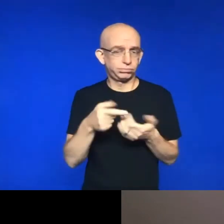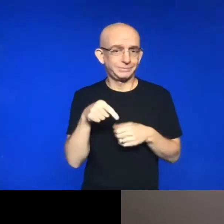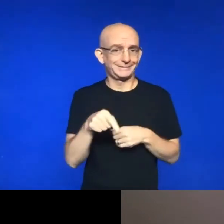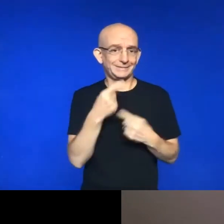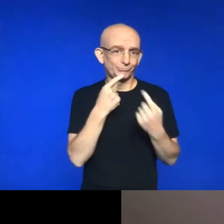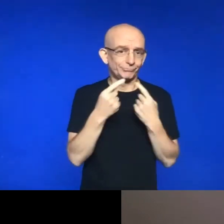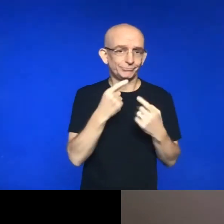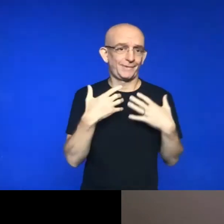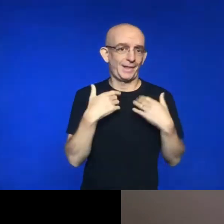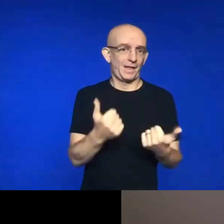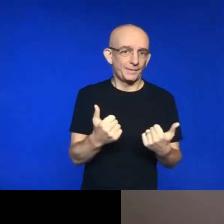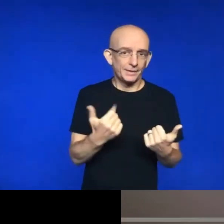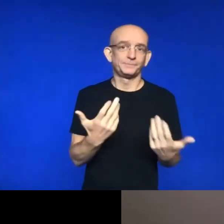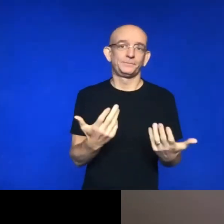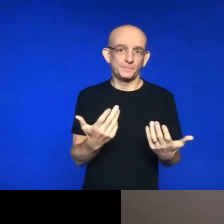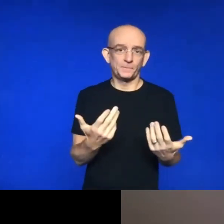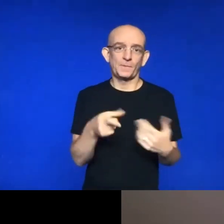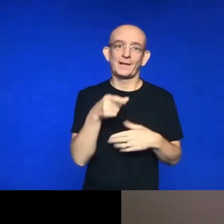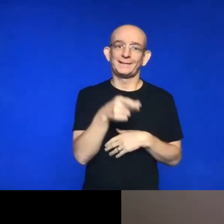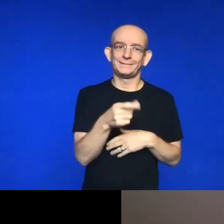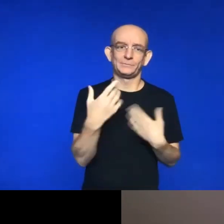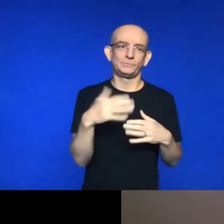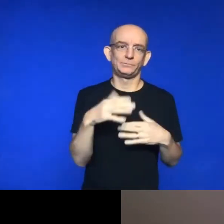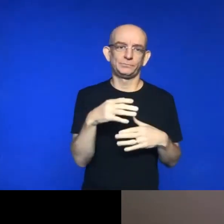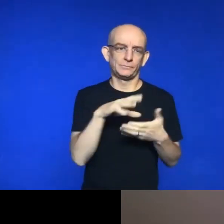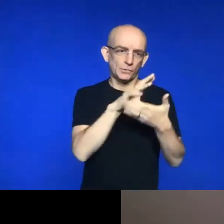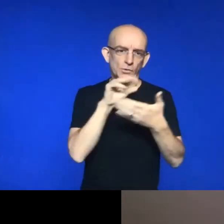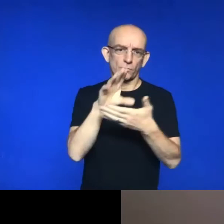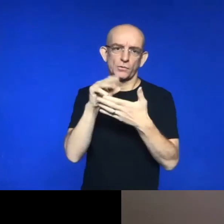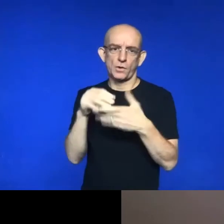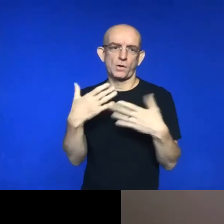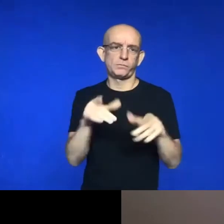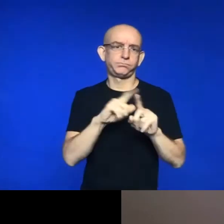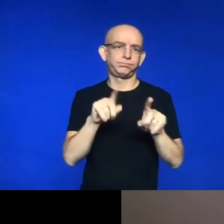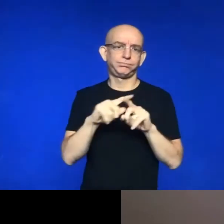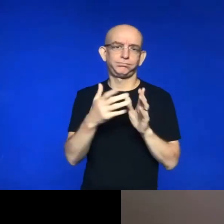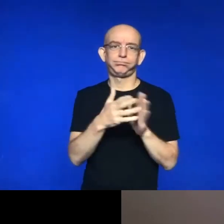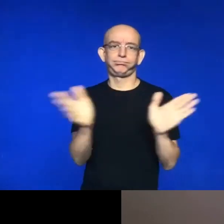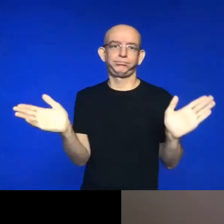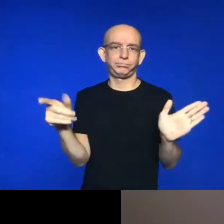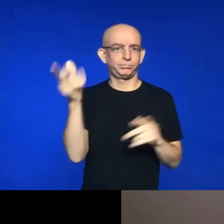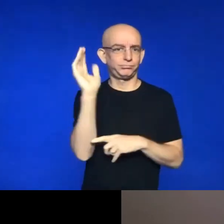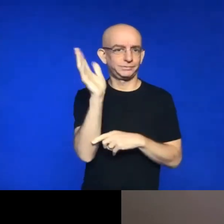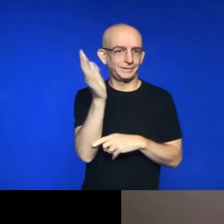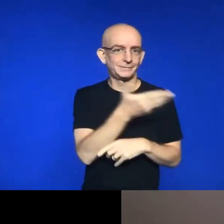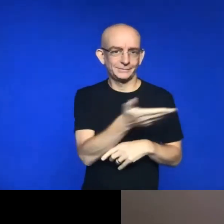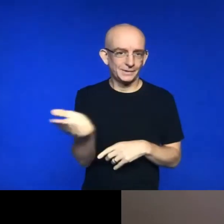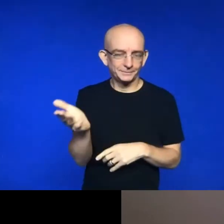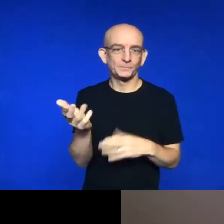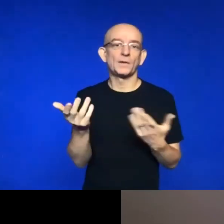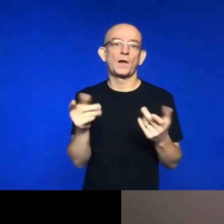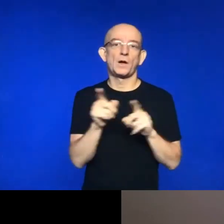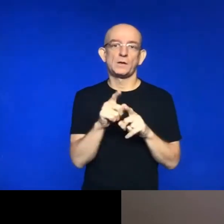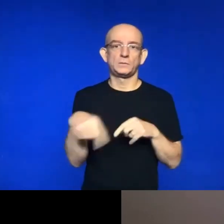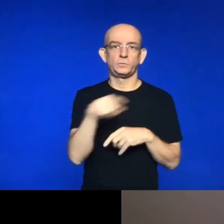presenters. Like I said, we will put this presentation online so that we can revisit. Also, I